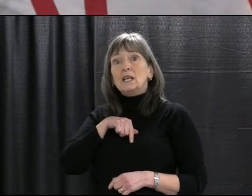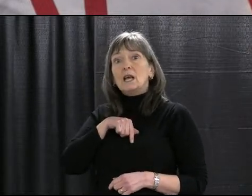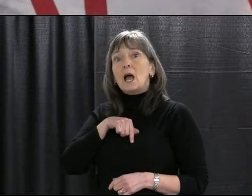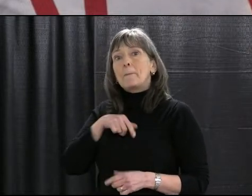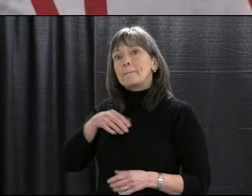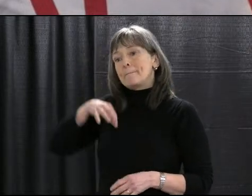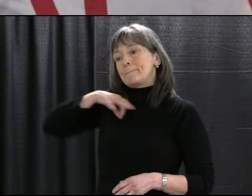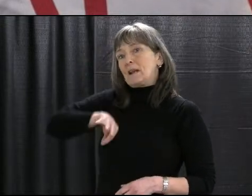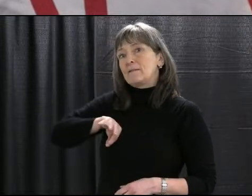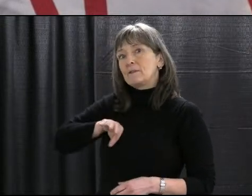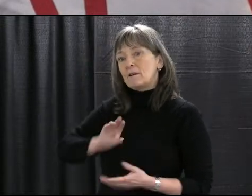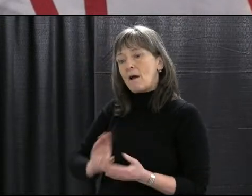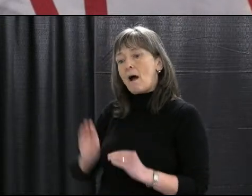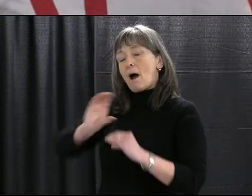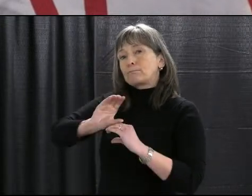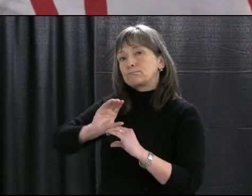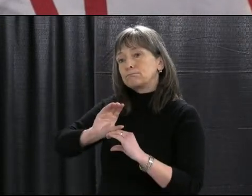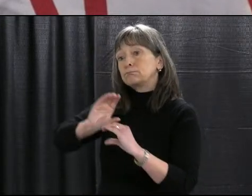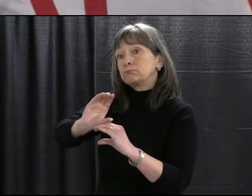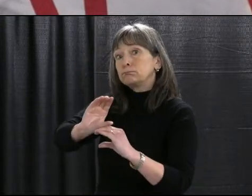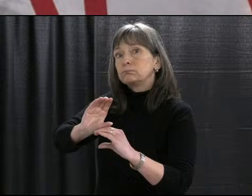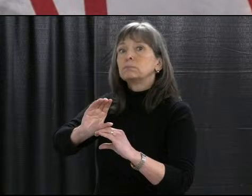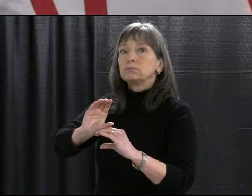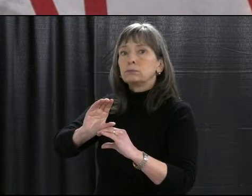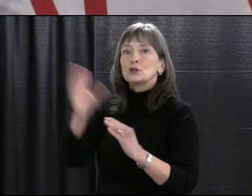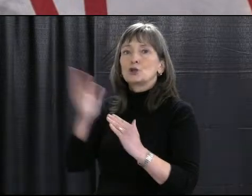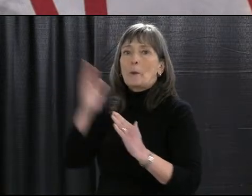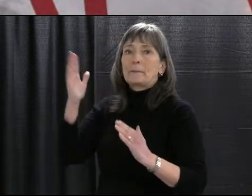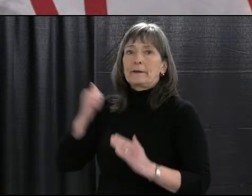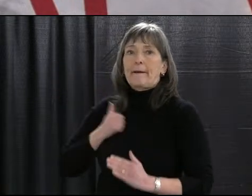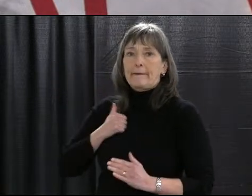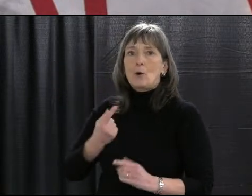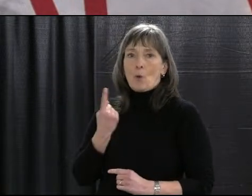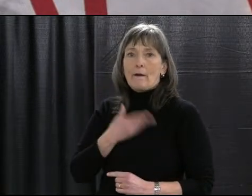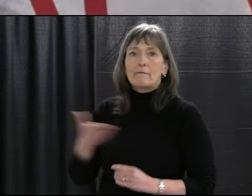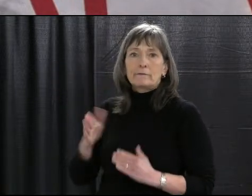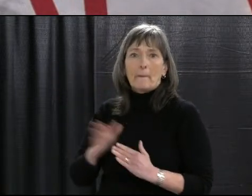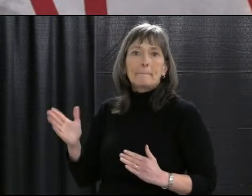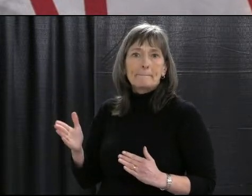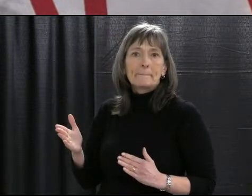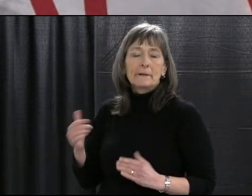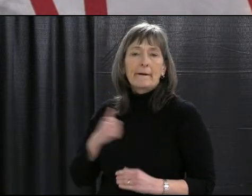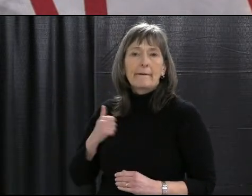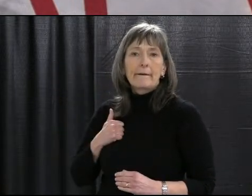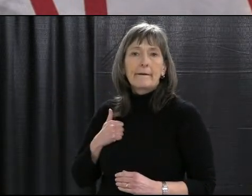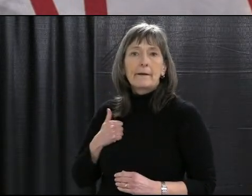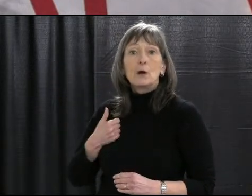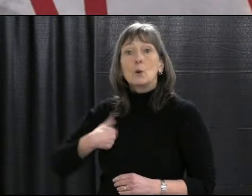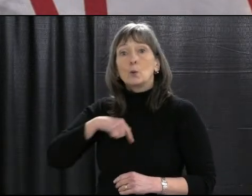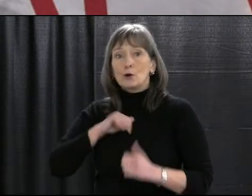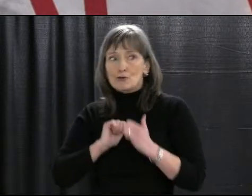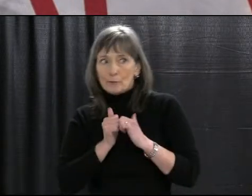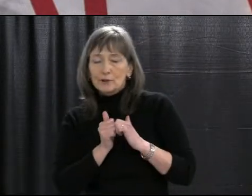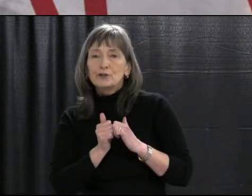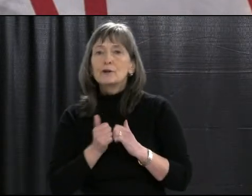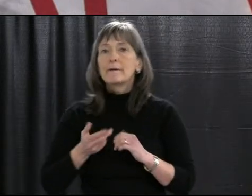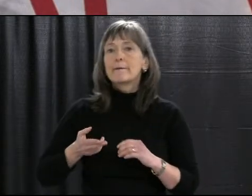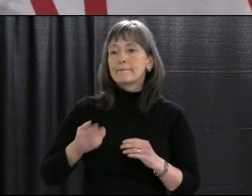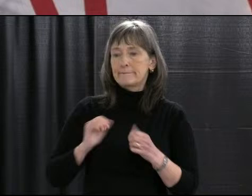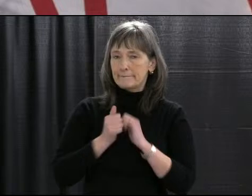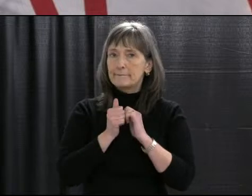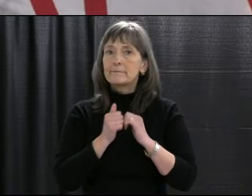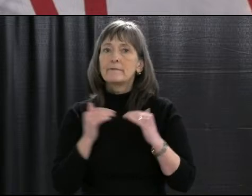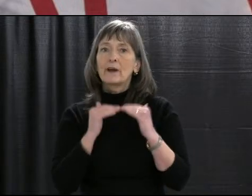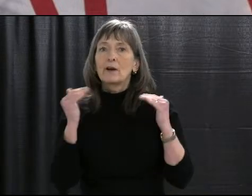country. It shows that we are competitive in a global competition. For example, a